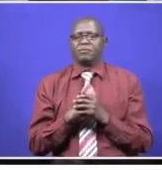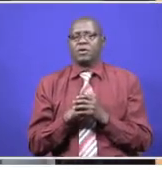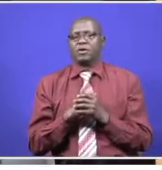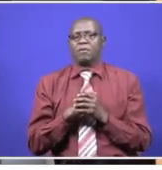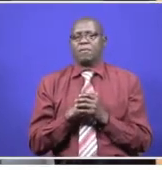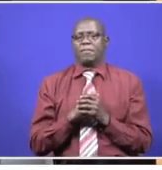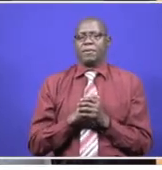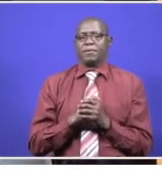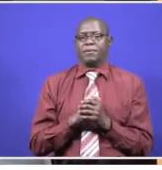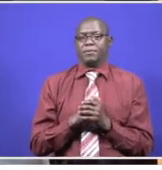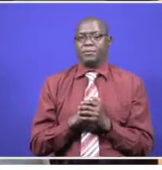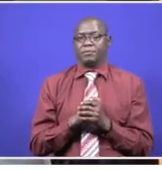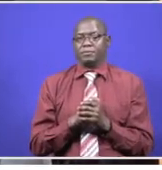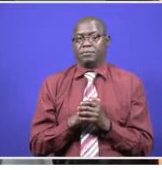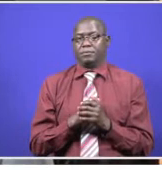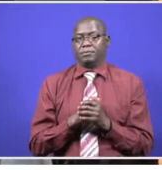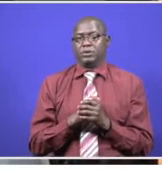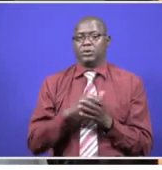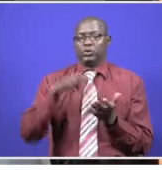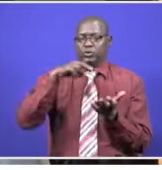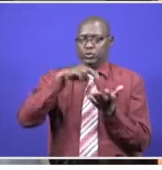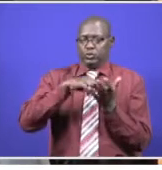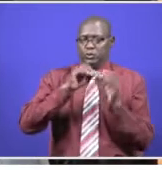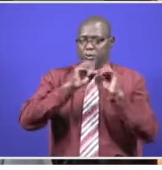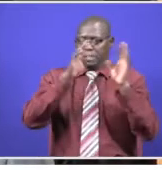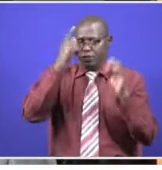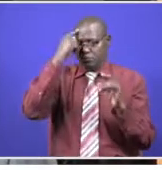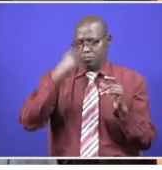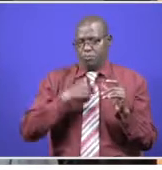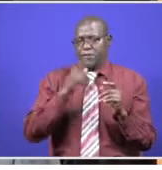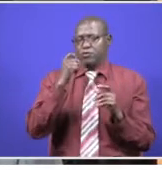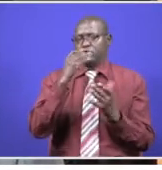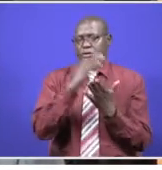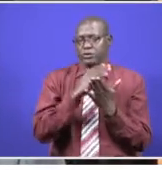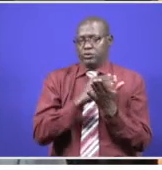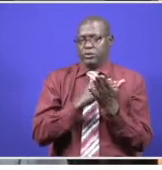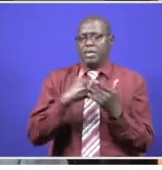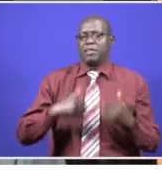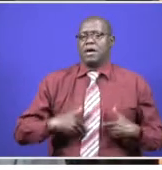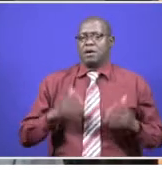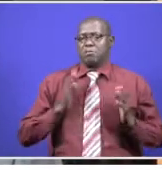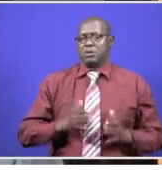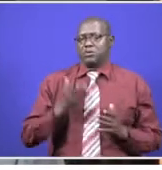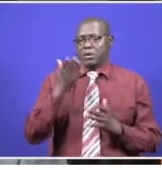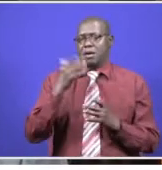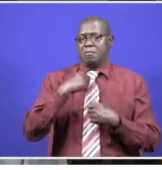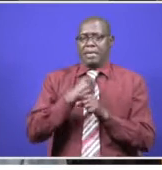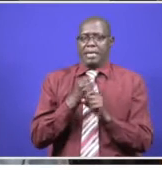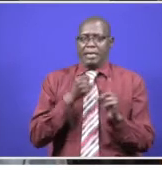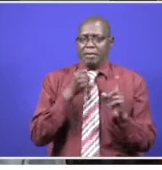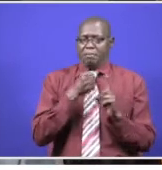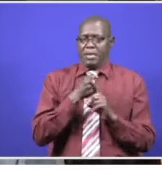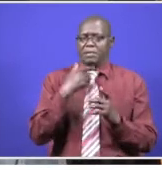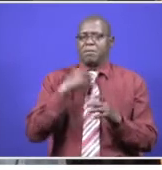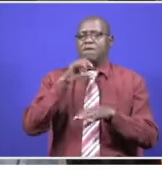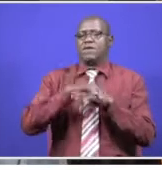2022. What stood for me in the first session is that as a young person who is out there making an impact, because I'm a